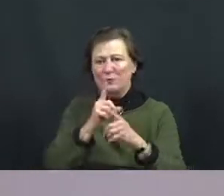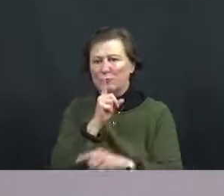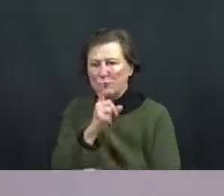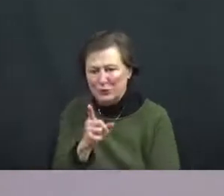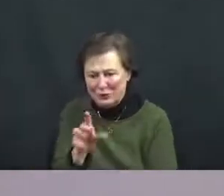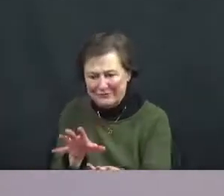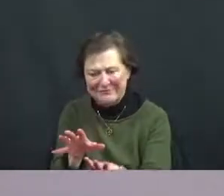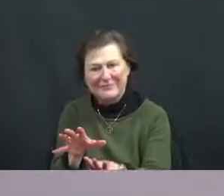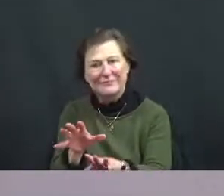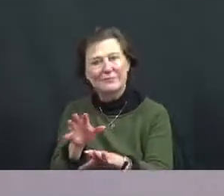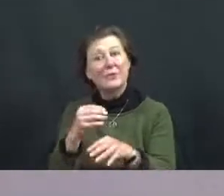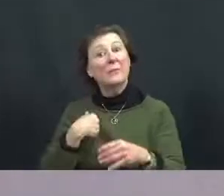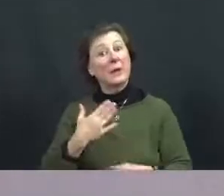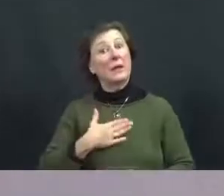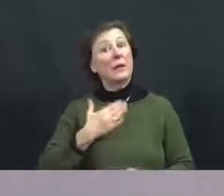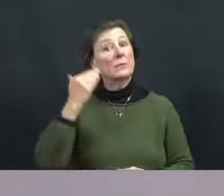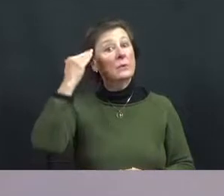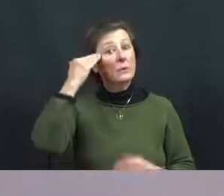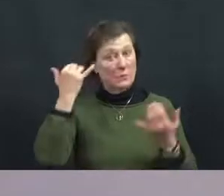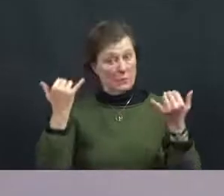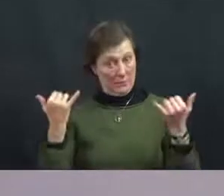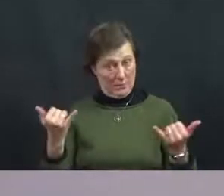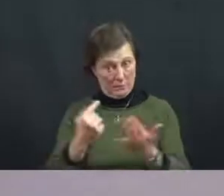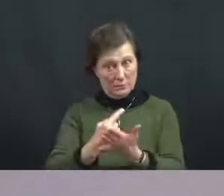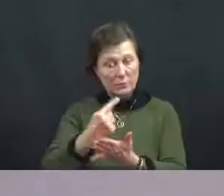And so I was glad to know that this week